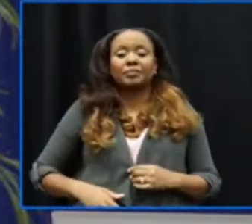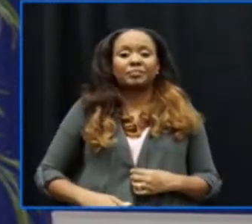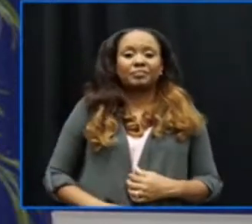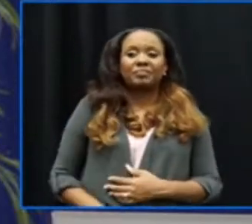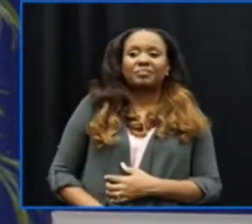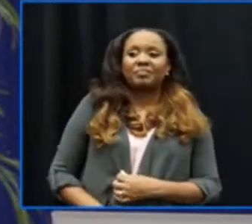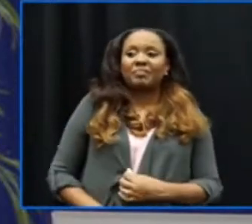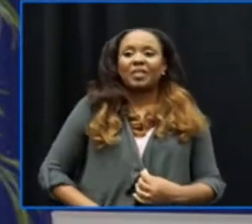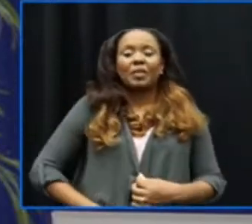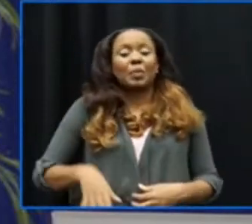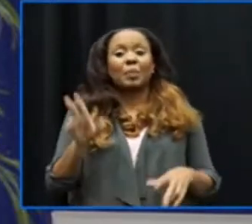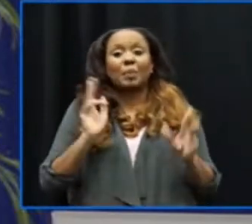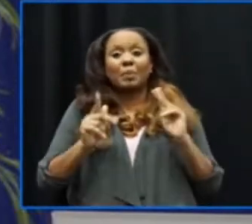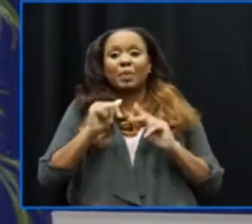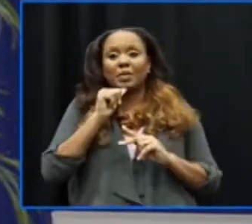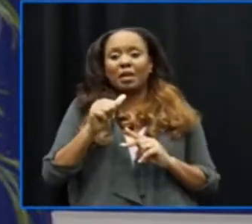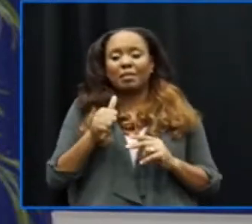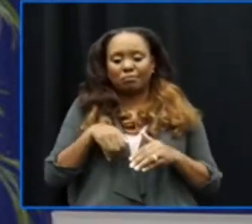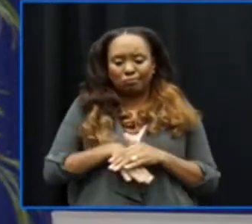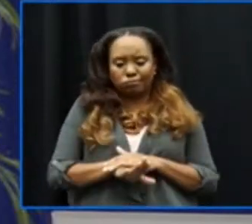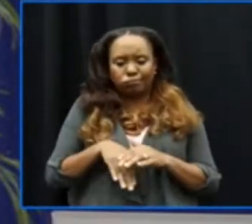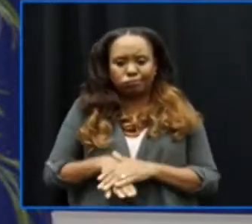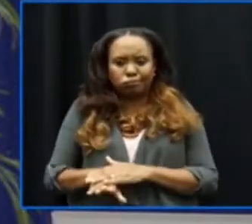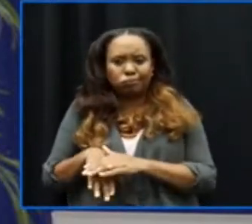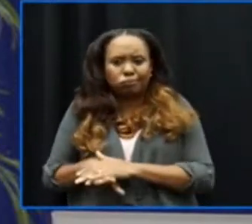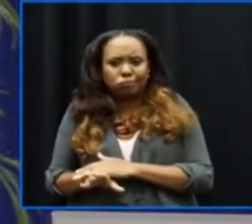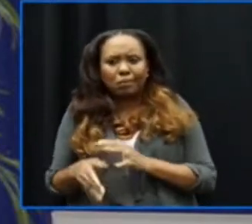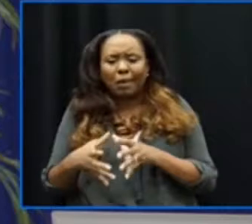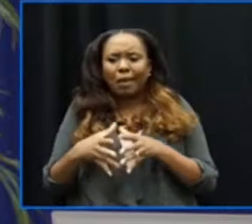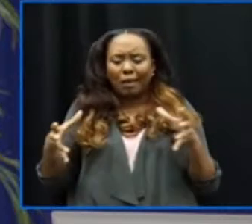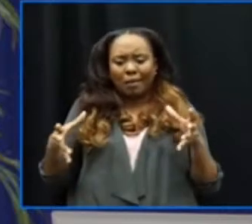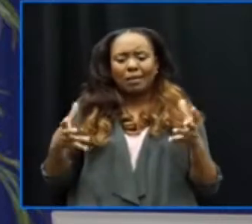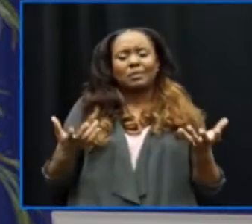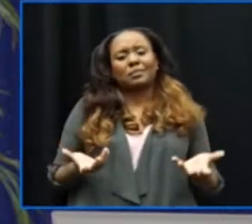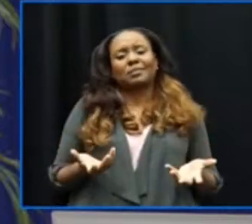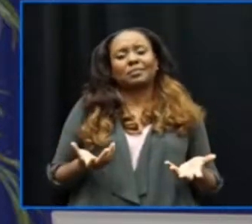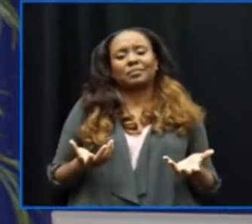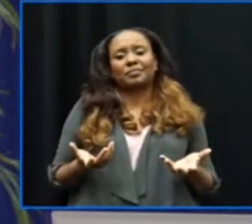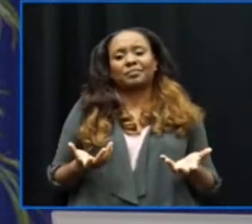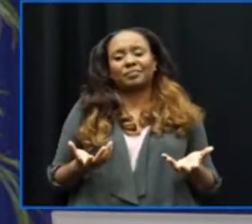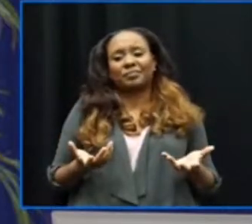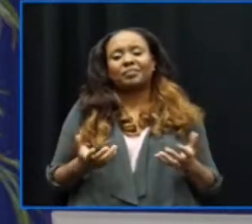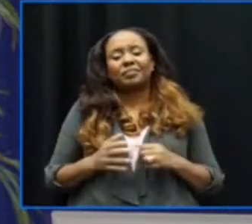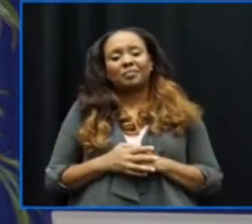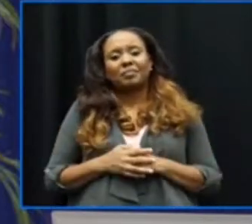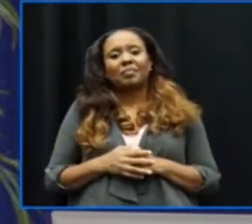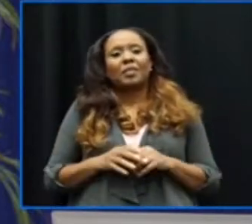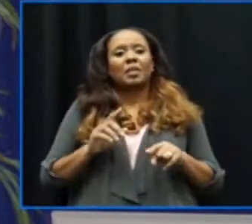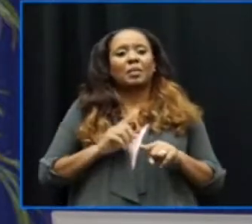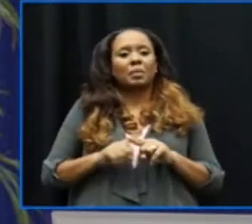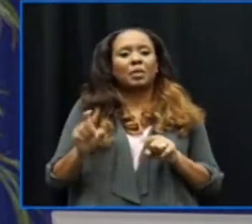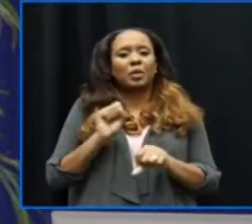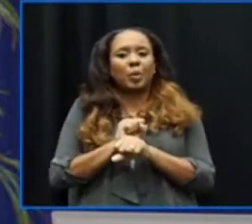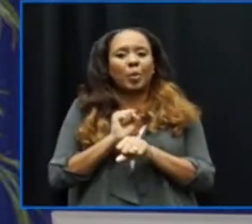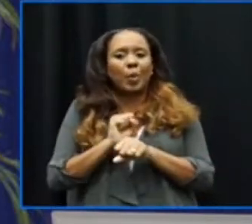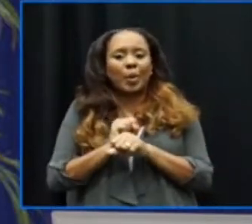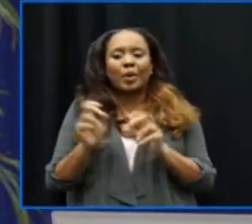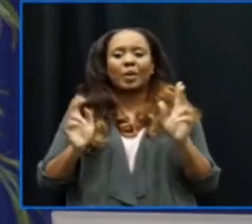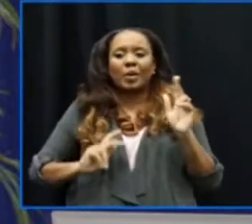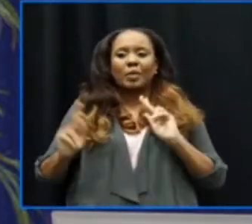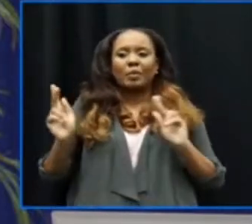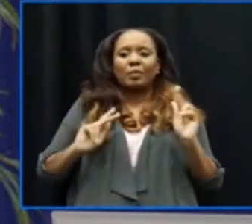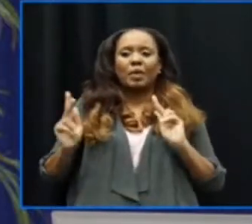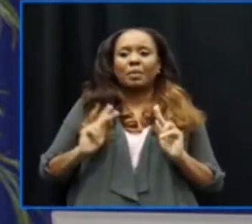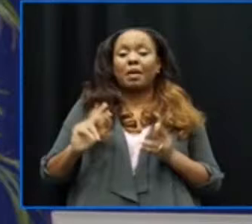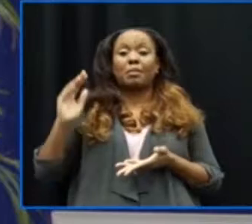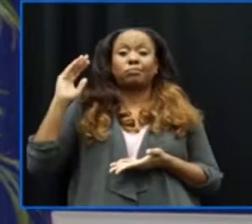declining, but more important for the purposes of this scheme, the people who contribute to it, the working population, is also declining.